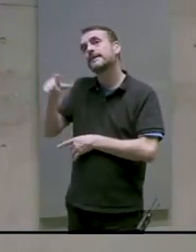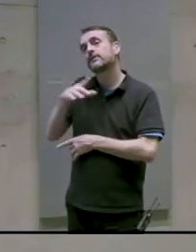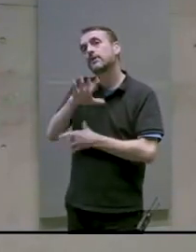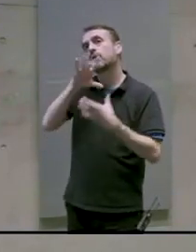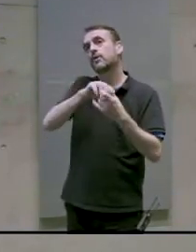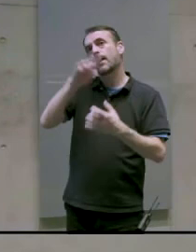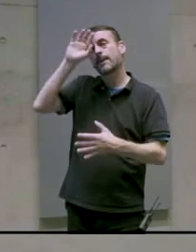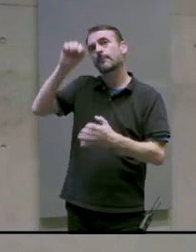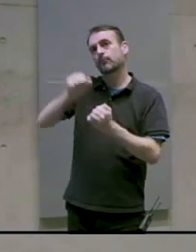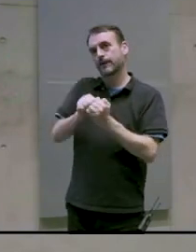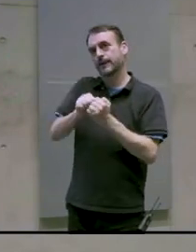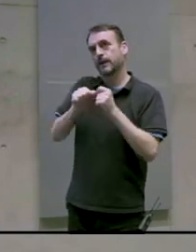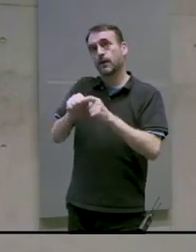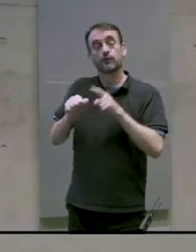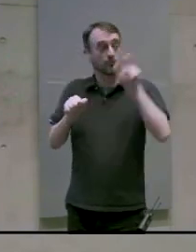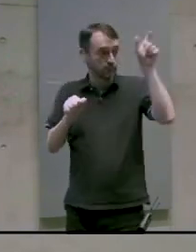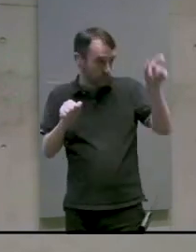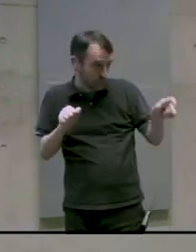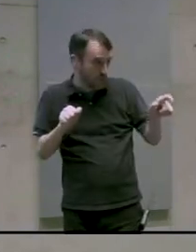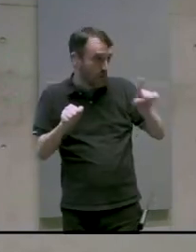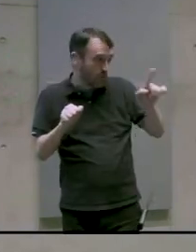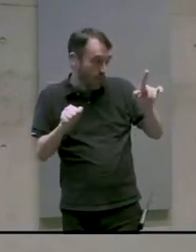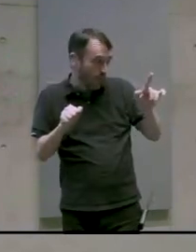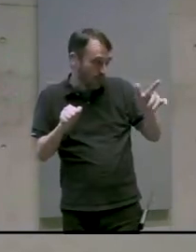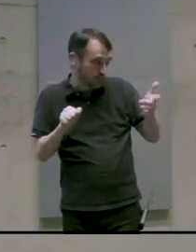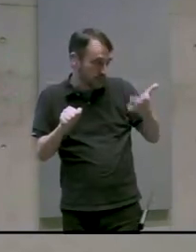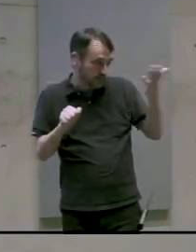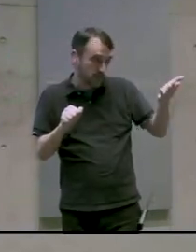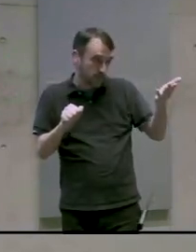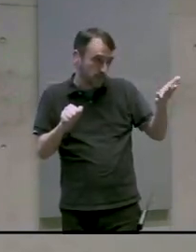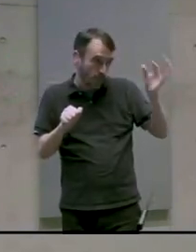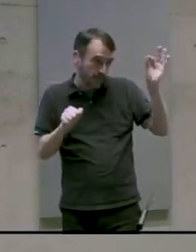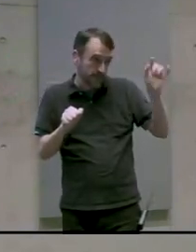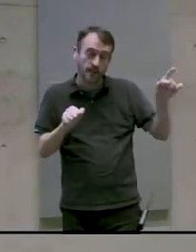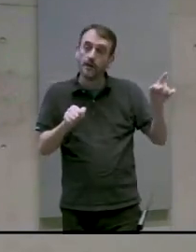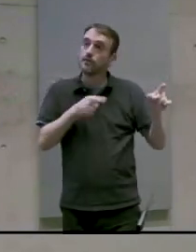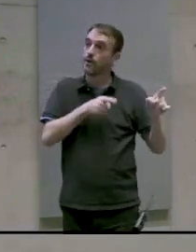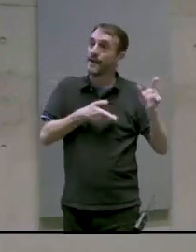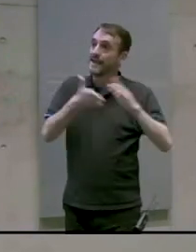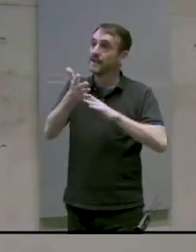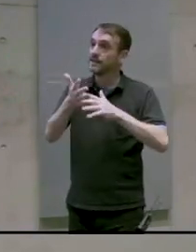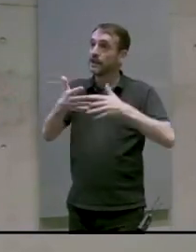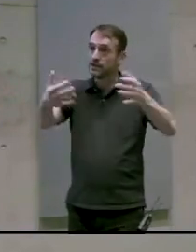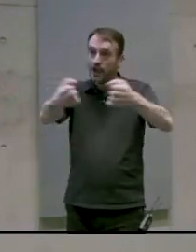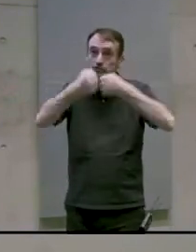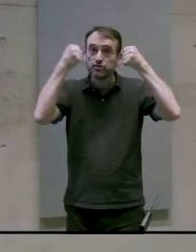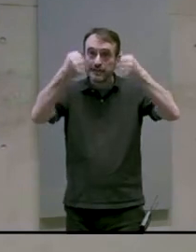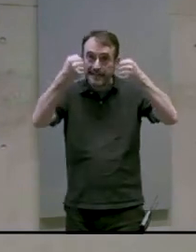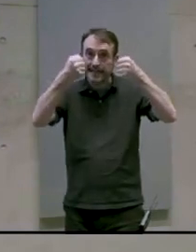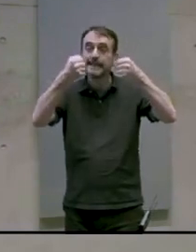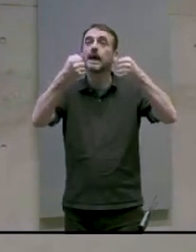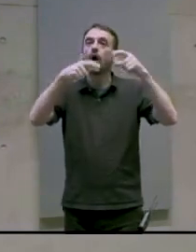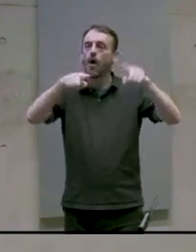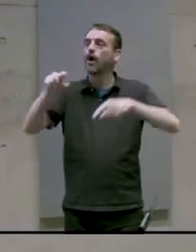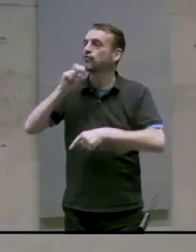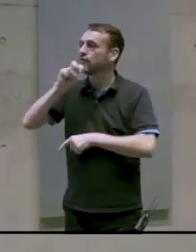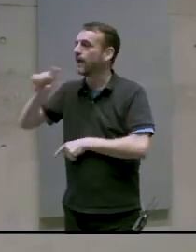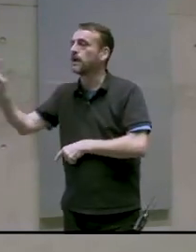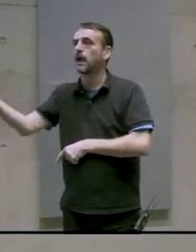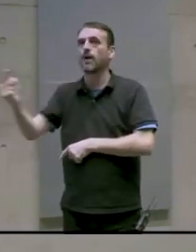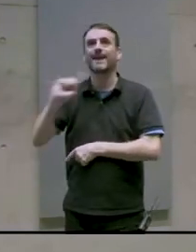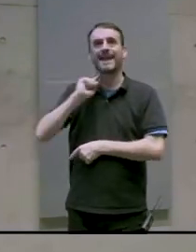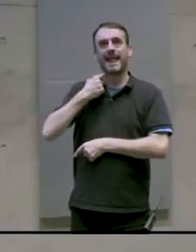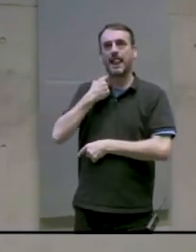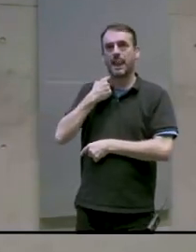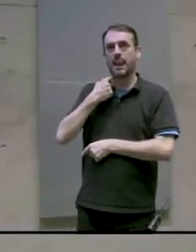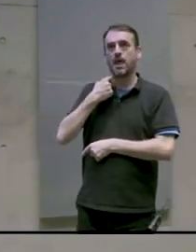you know what they did. So you're in a dungeon, you go and find a dragon comes and kills you, or you make